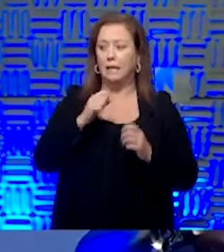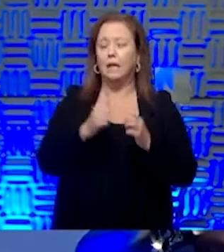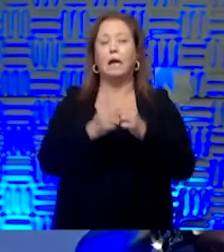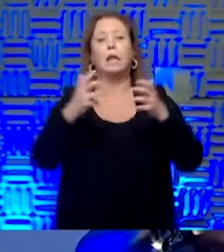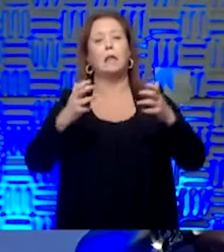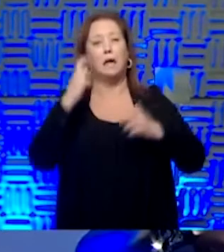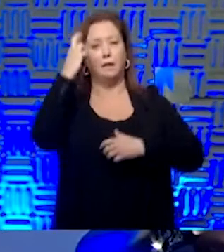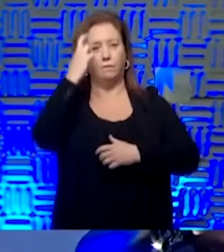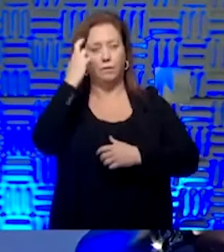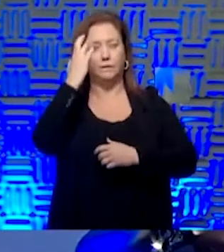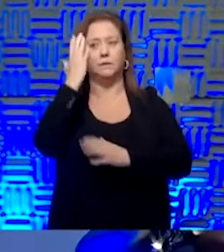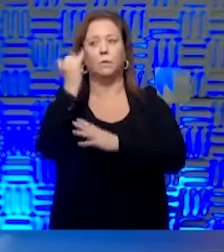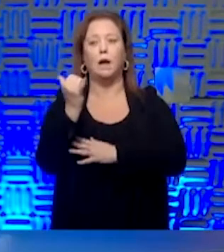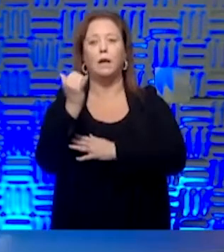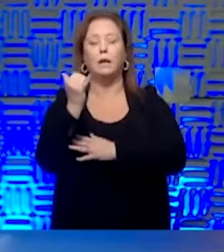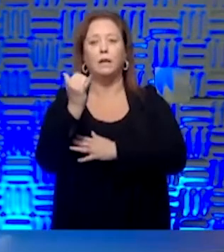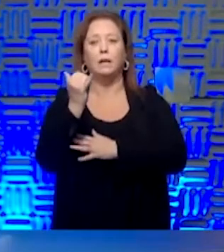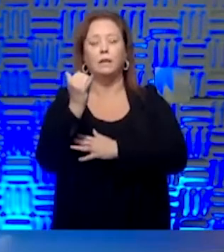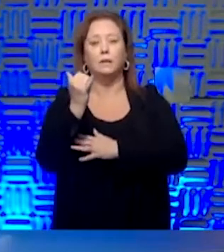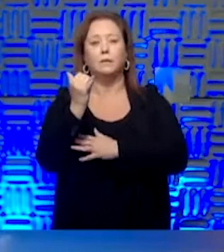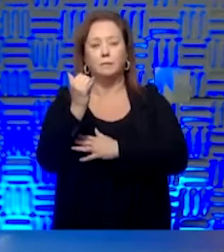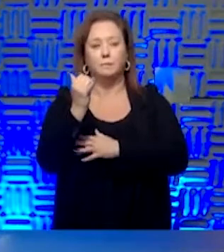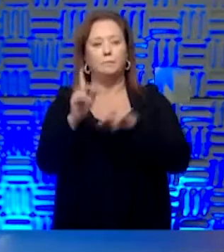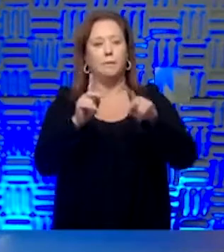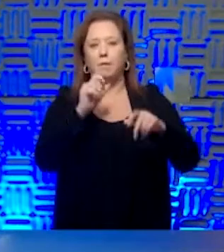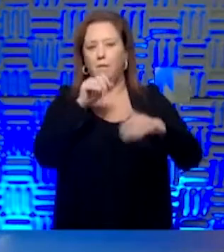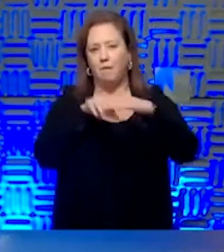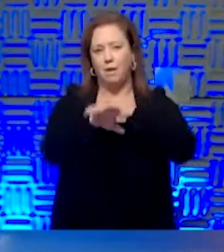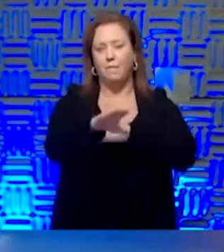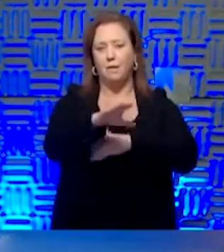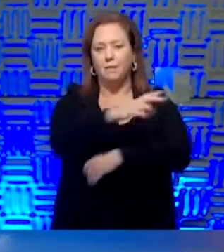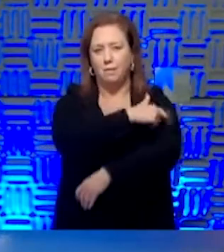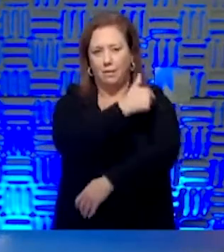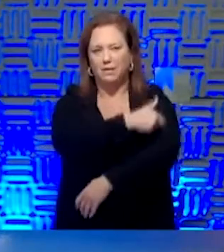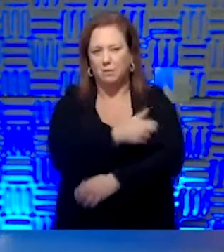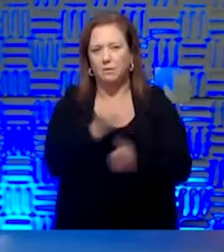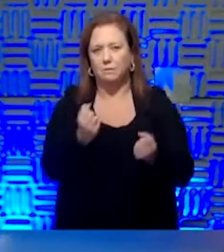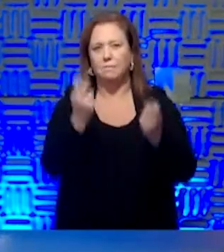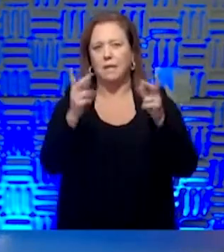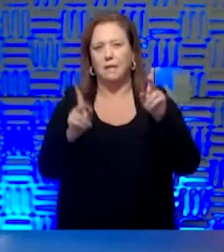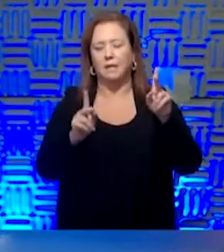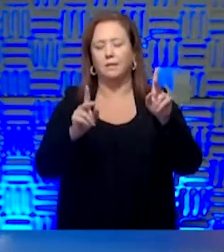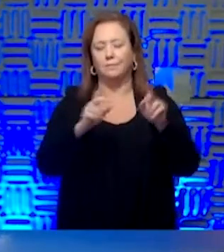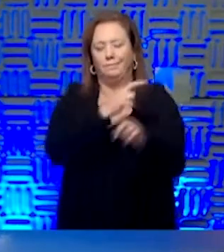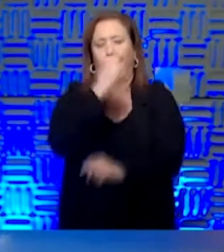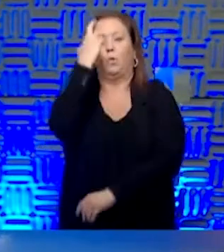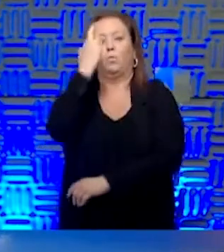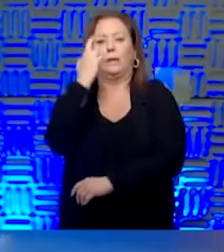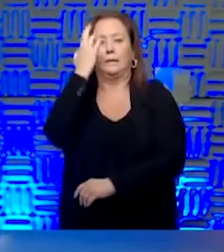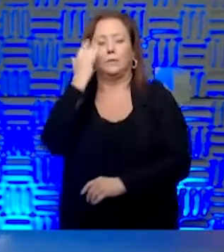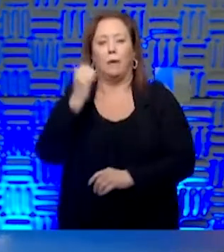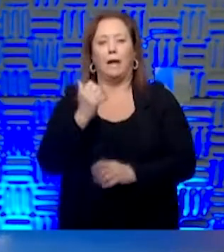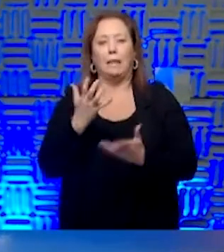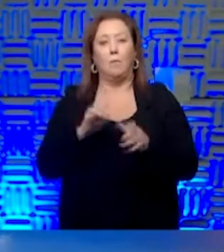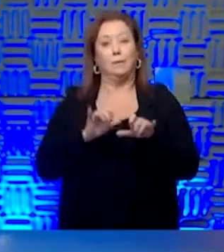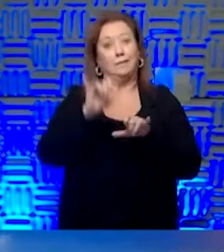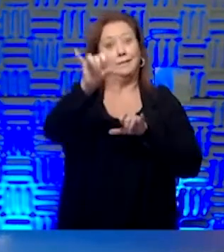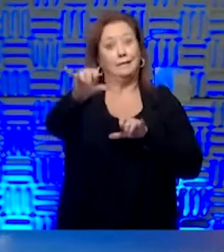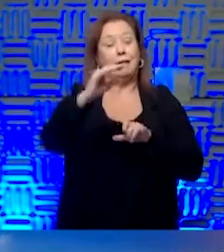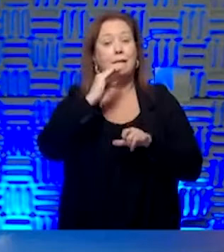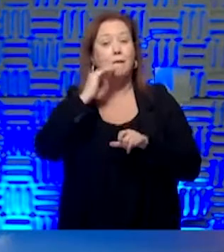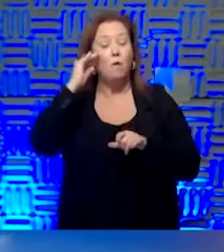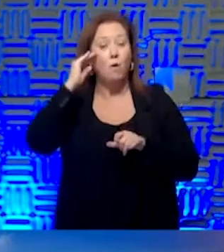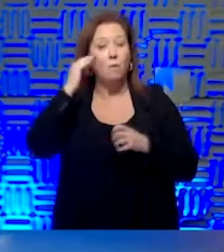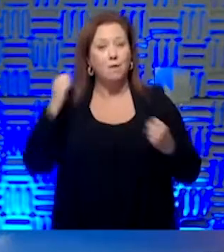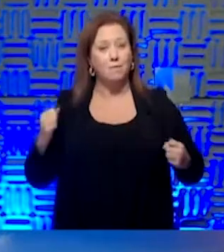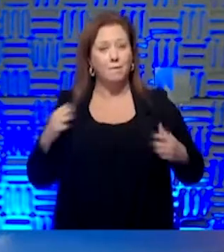lot of reasons why, you know, people aren't coming, trying to stay at home or